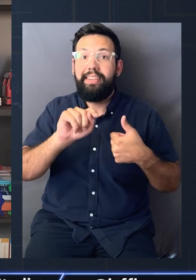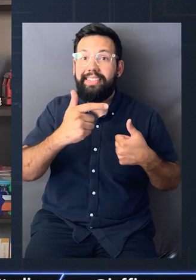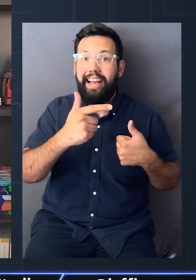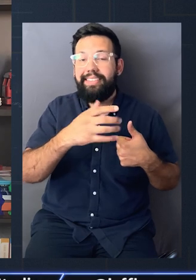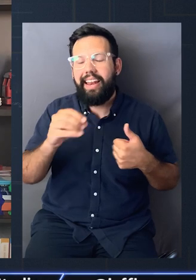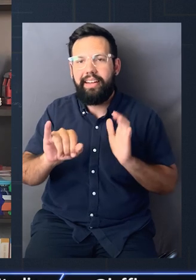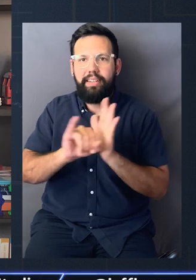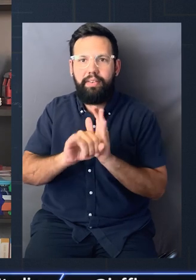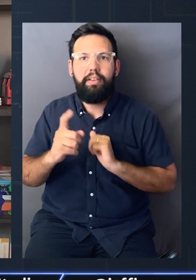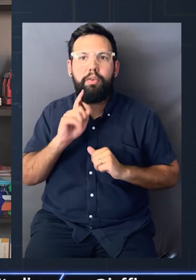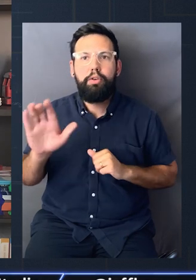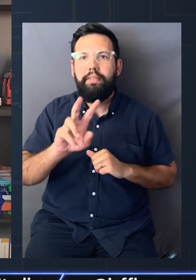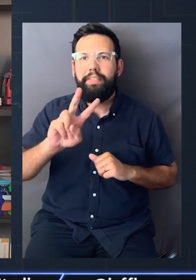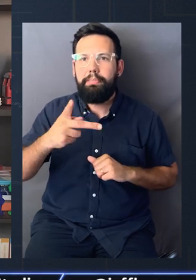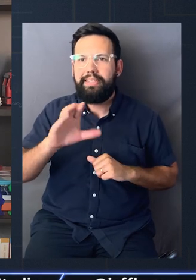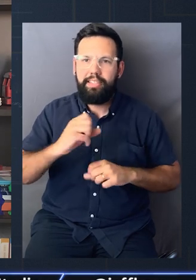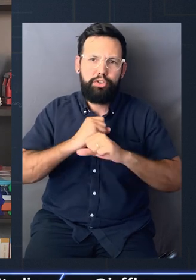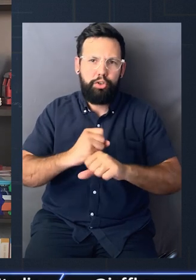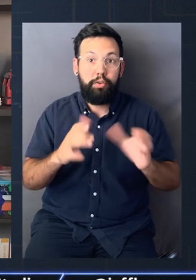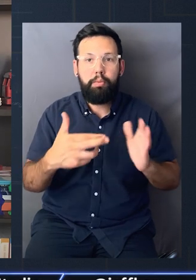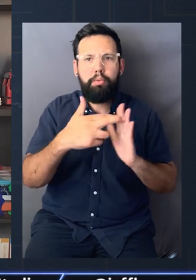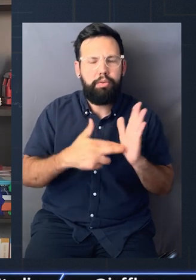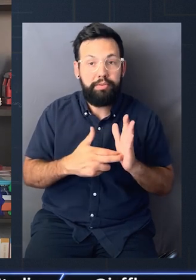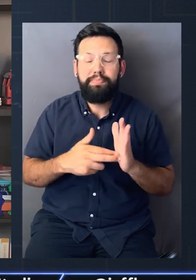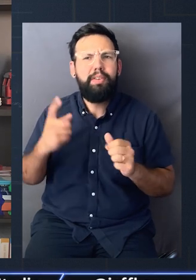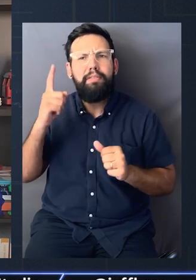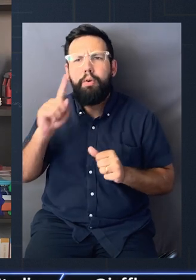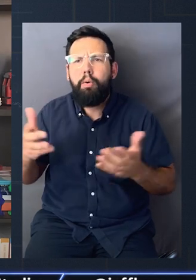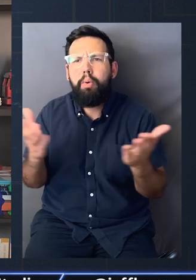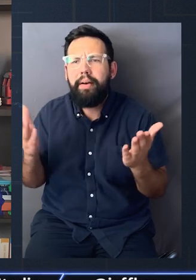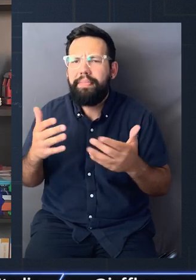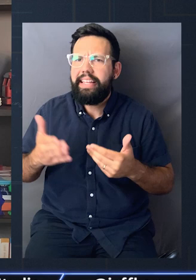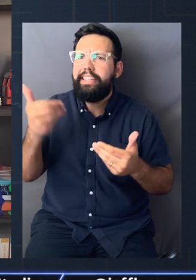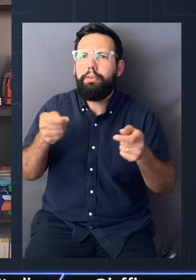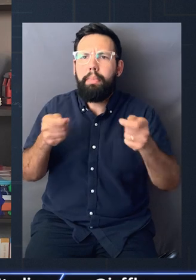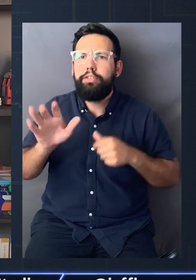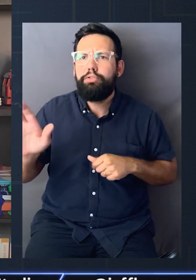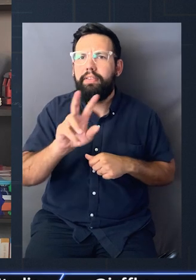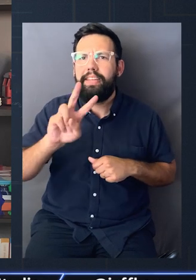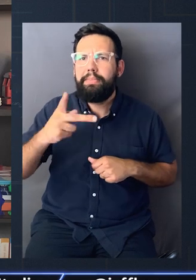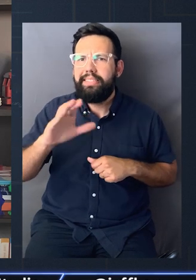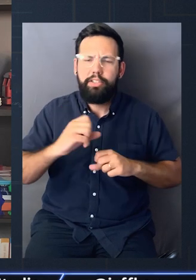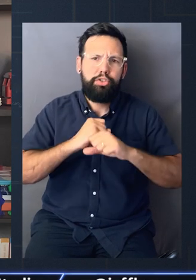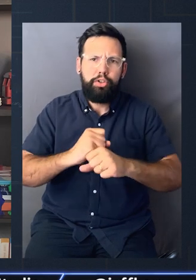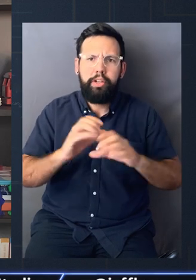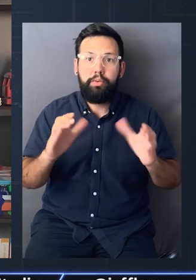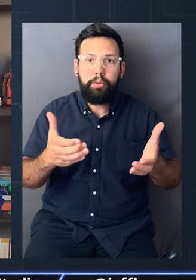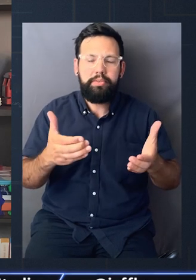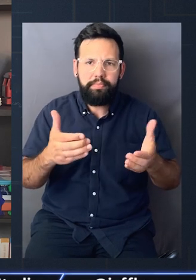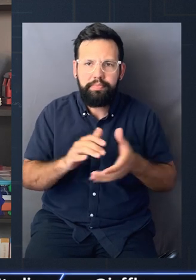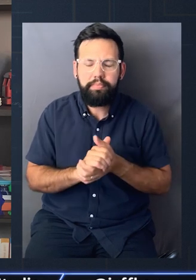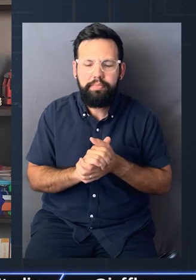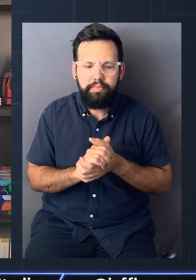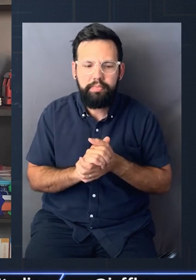identifiers for your VPC security group rules. The big picture here is it's going to make it easier for you to manage your VPC security